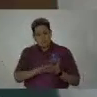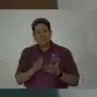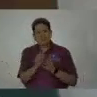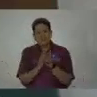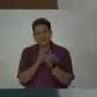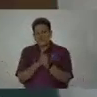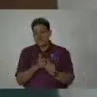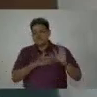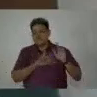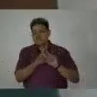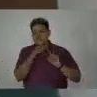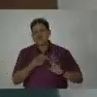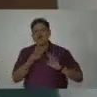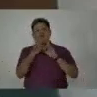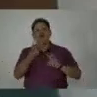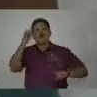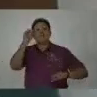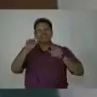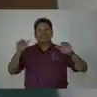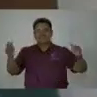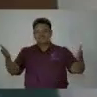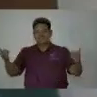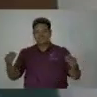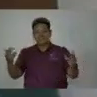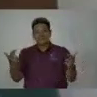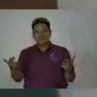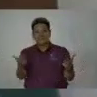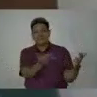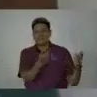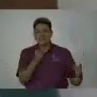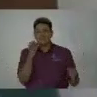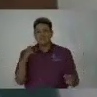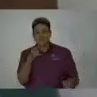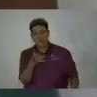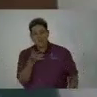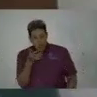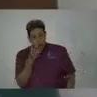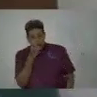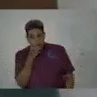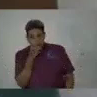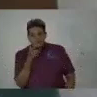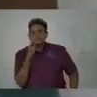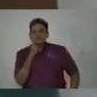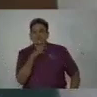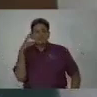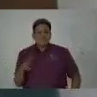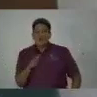law-abiding citizens who I have called for them to get a weapon if they so desire.